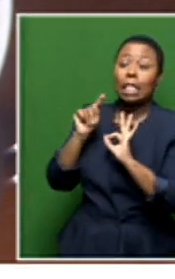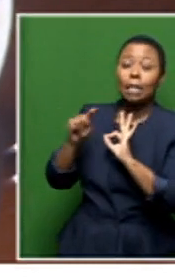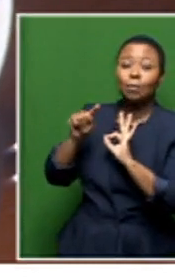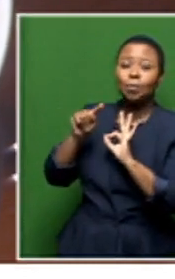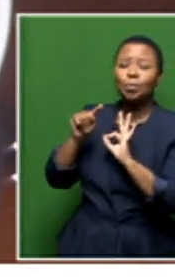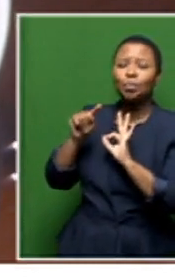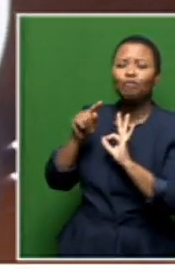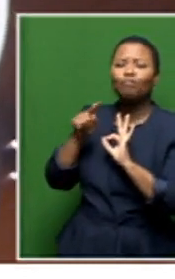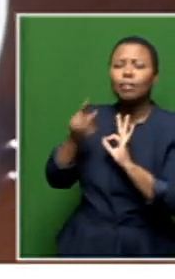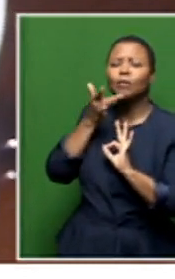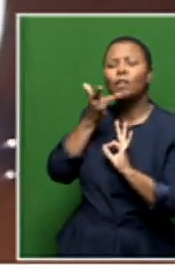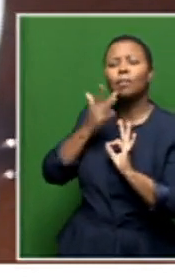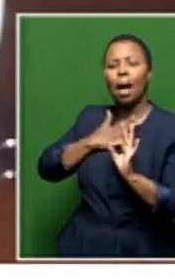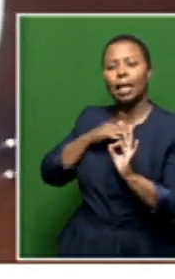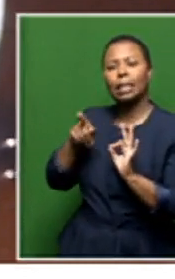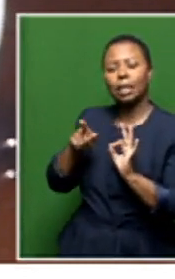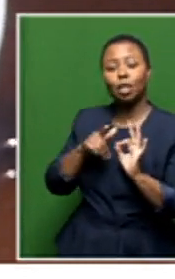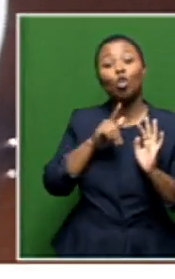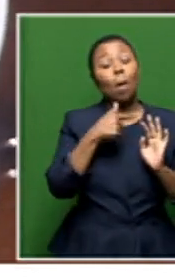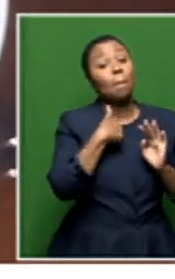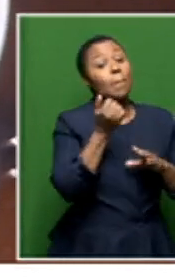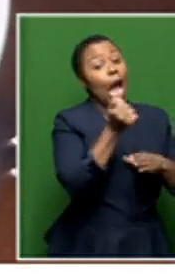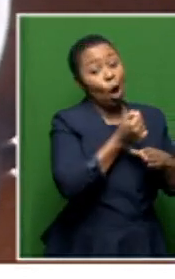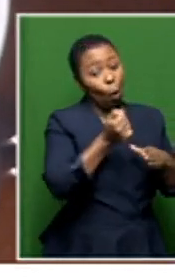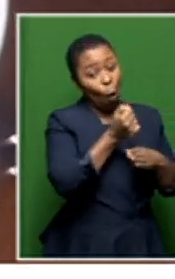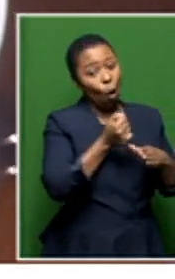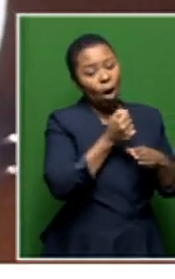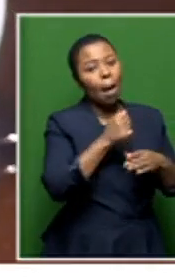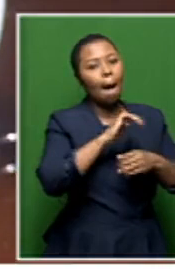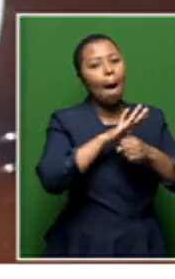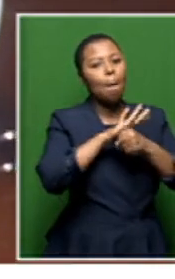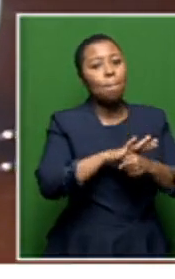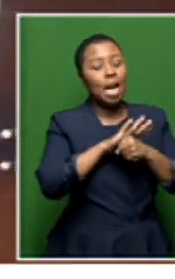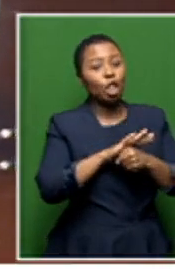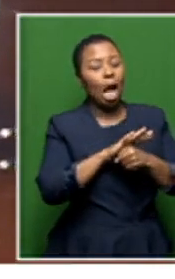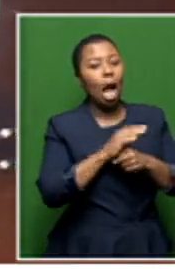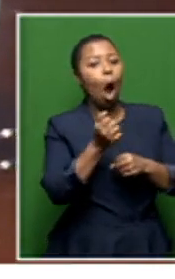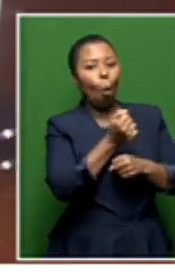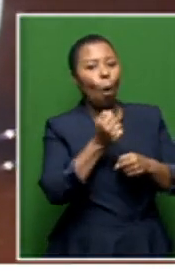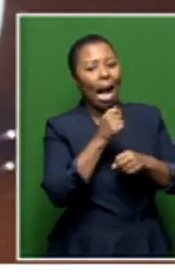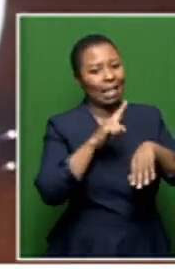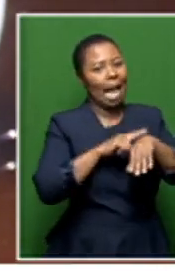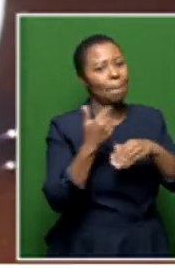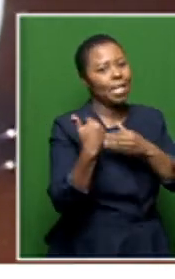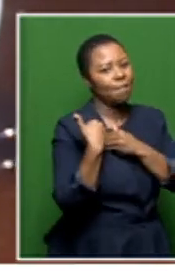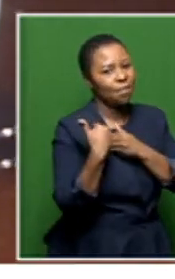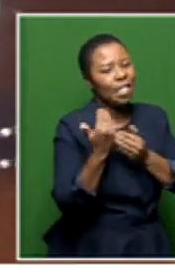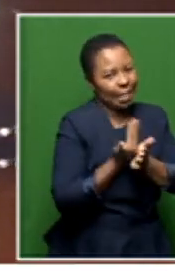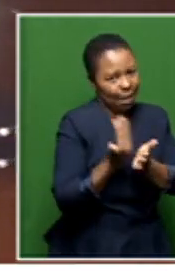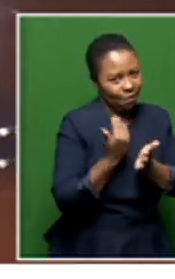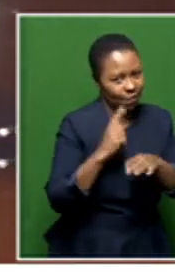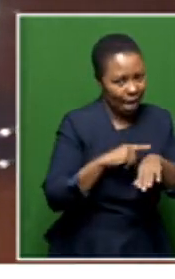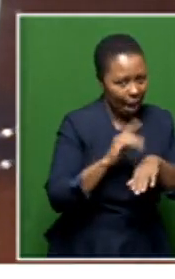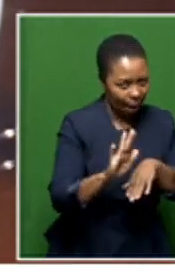actually. So I cooked it in a pressure cooker to save time. I then,